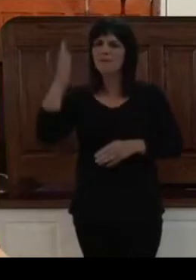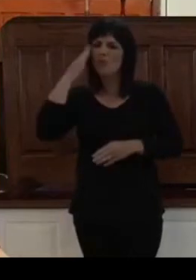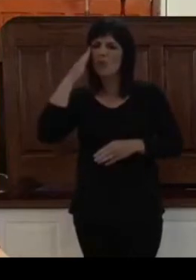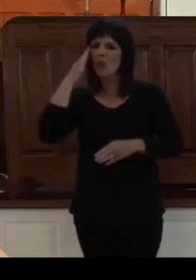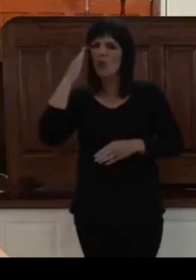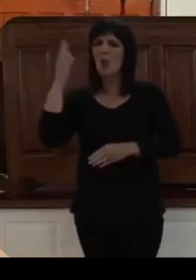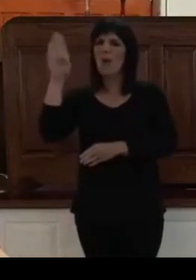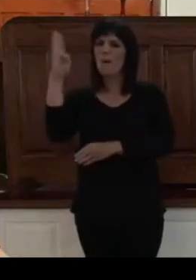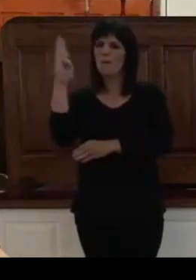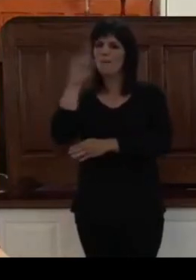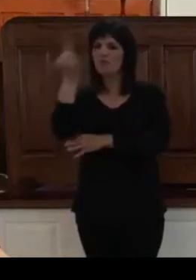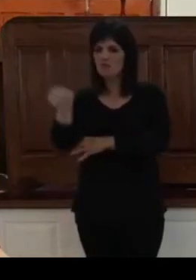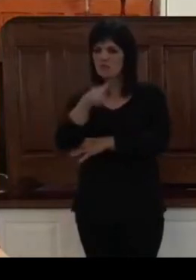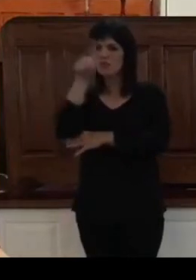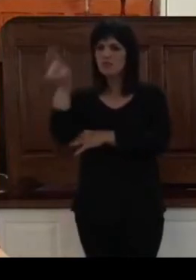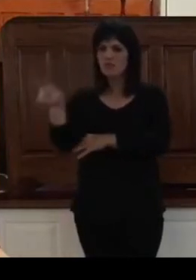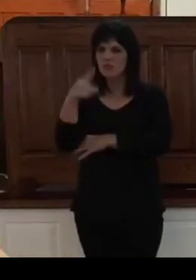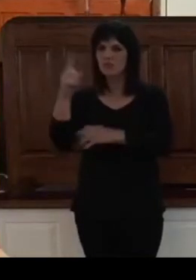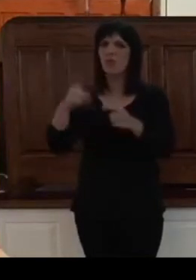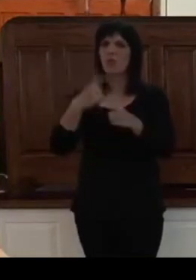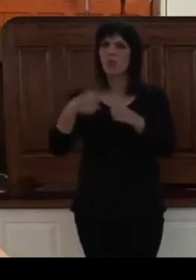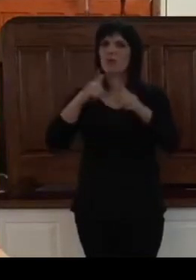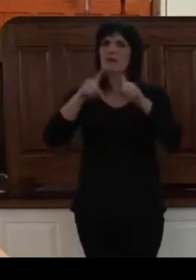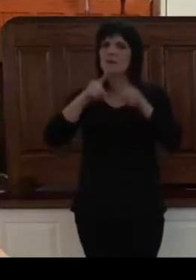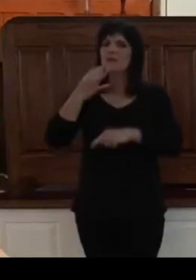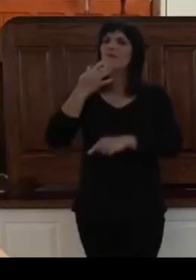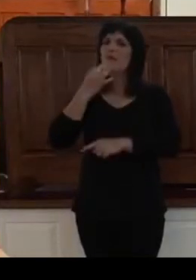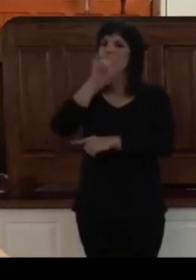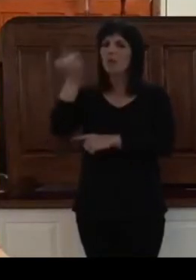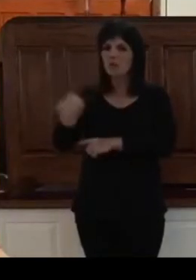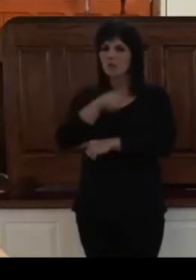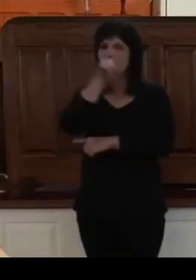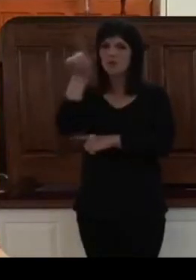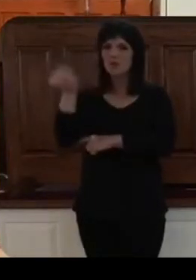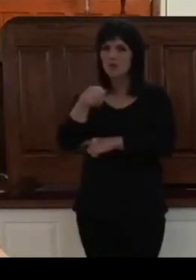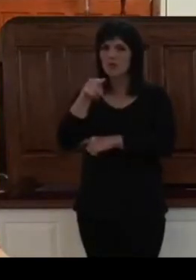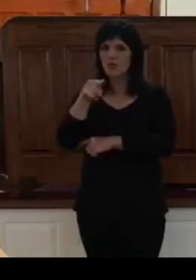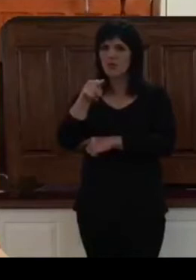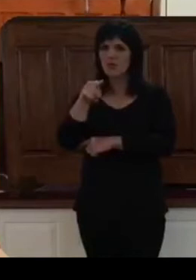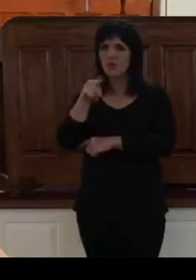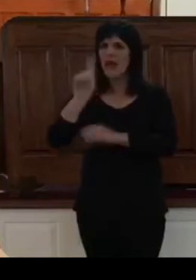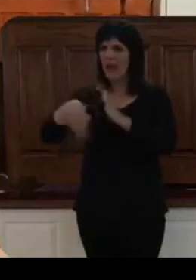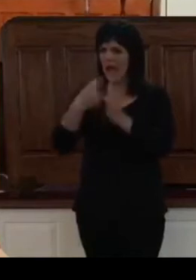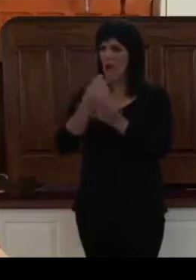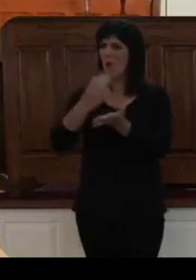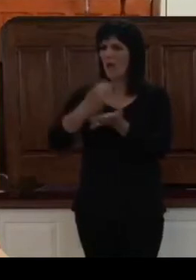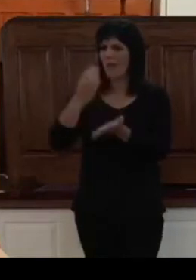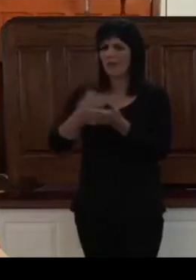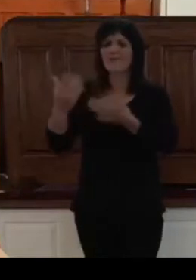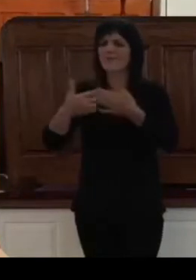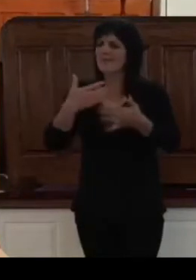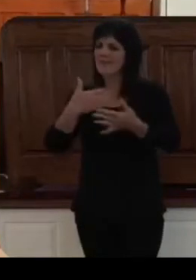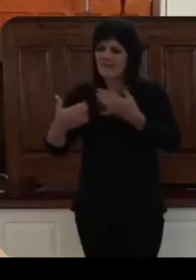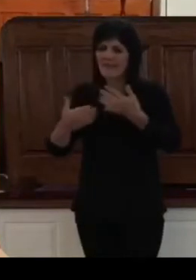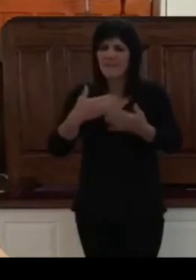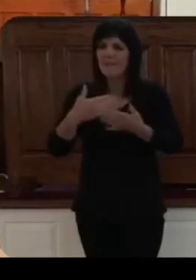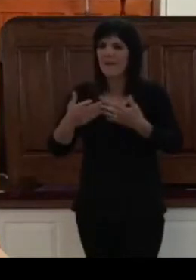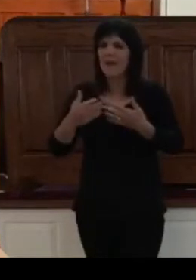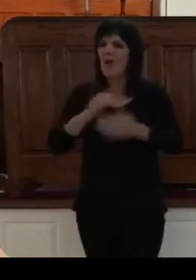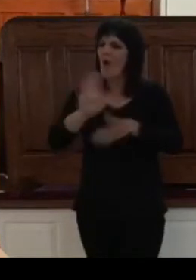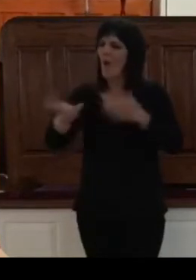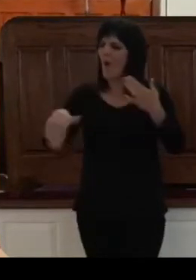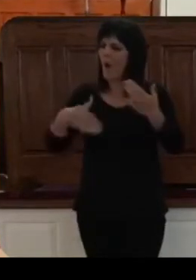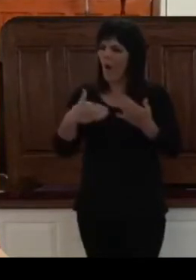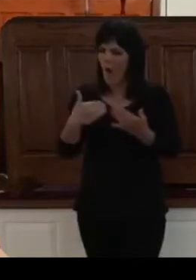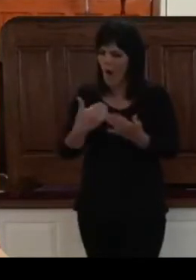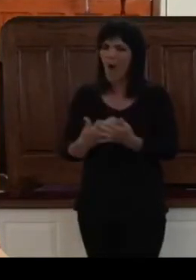blue electric circle, or the multiple colored circles, or the hourglass, or whatever you can recall. Every operational system has